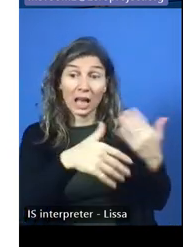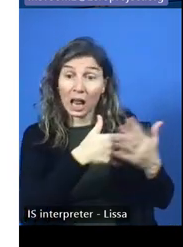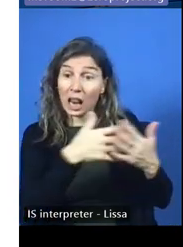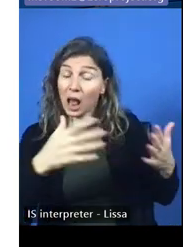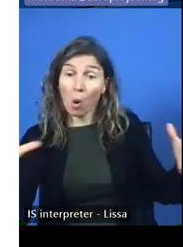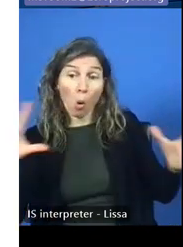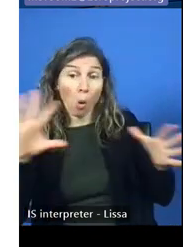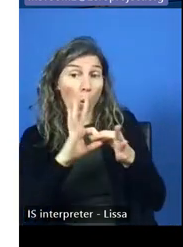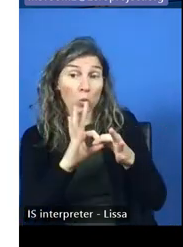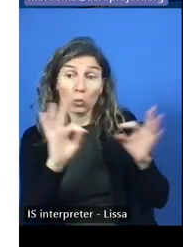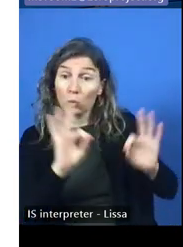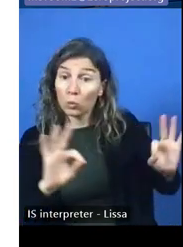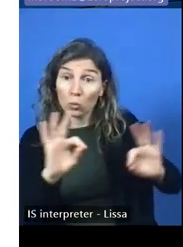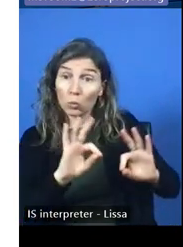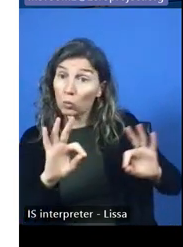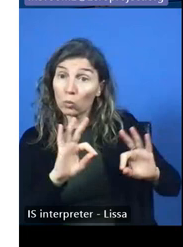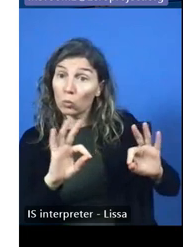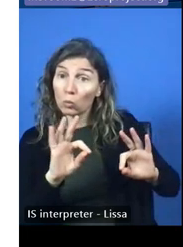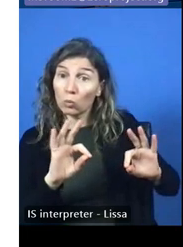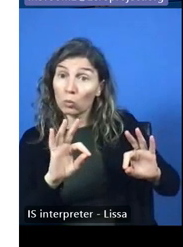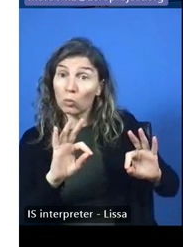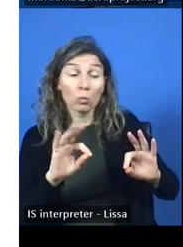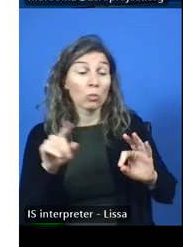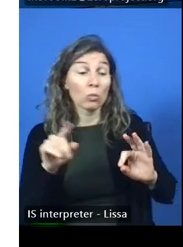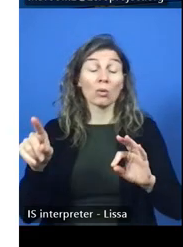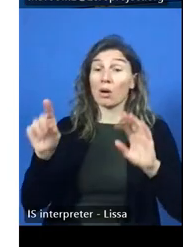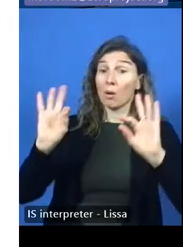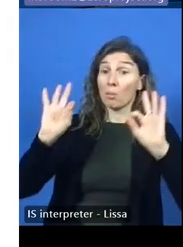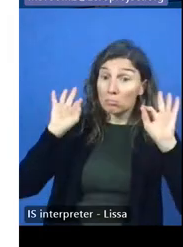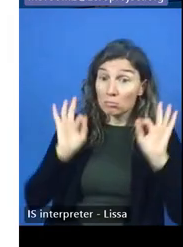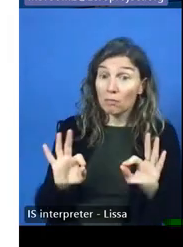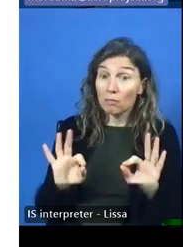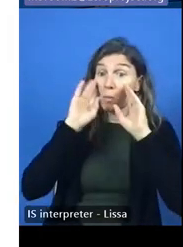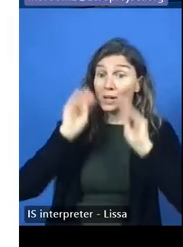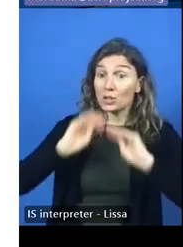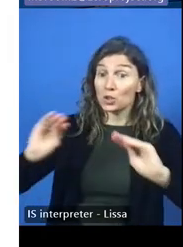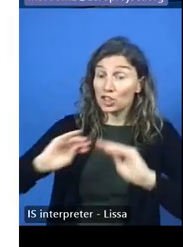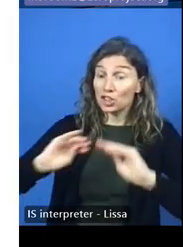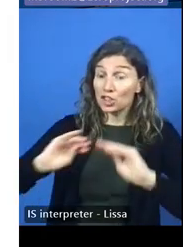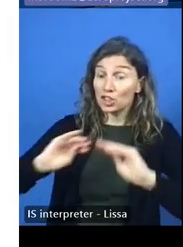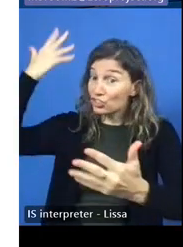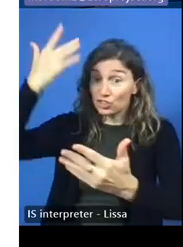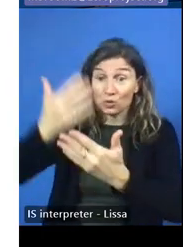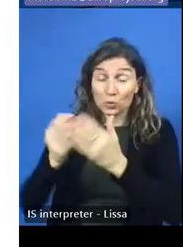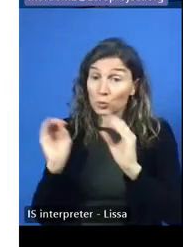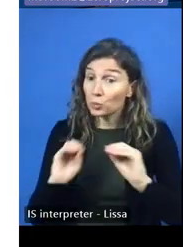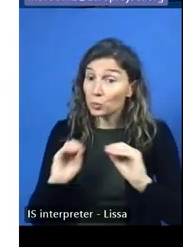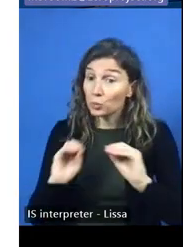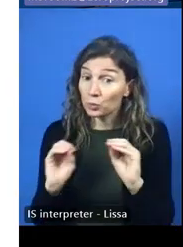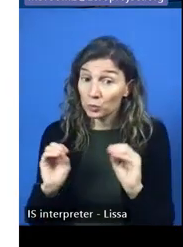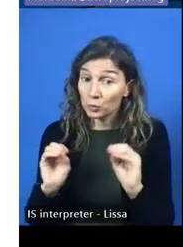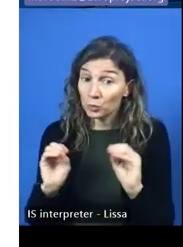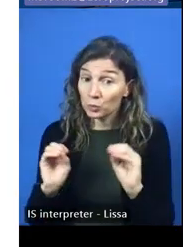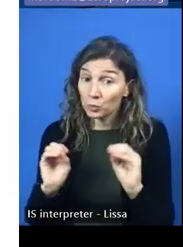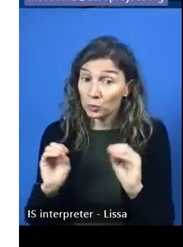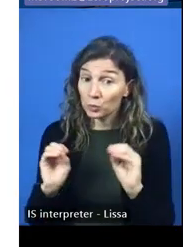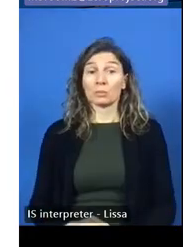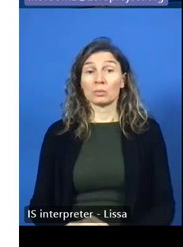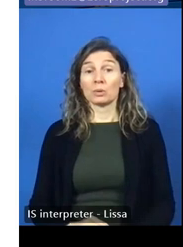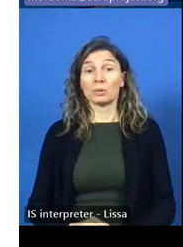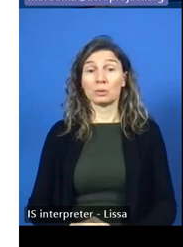that didn't even have access to formal education. Durante varios años, programa se centra única